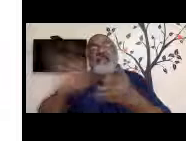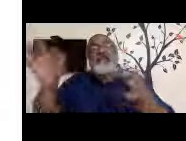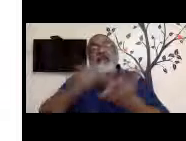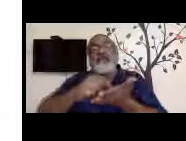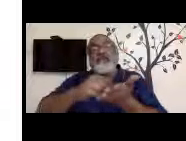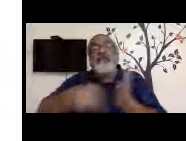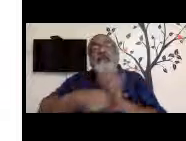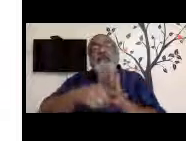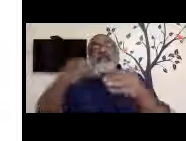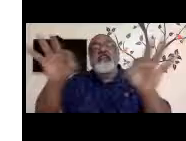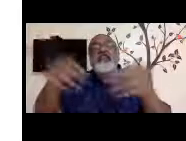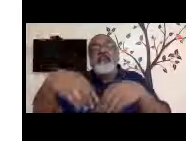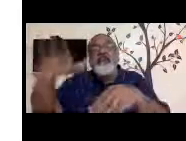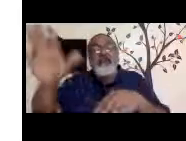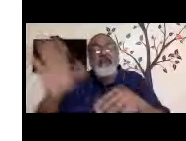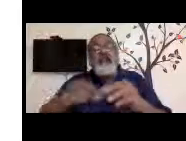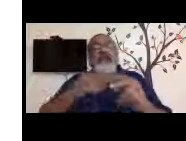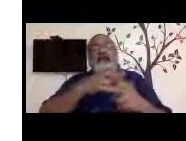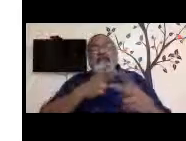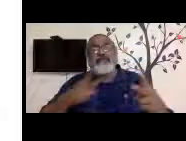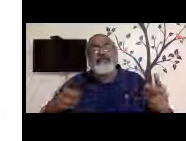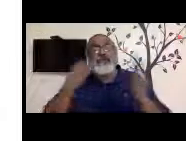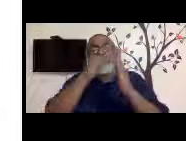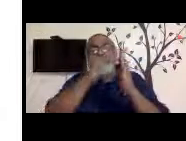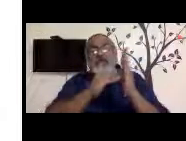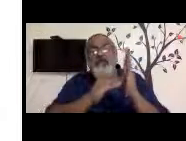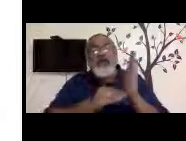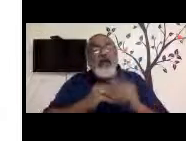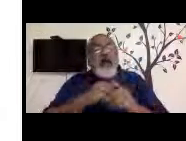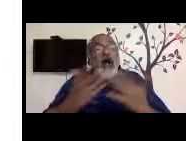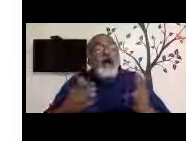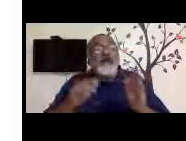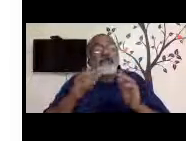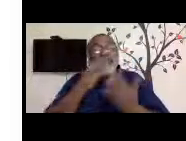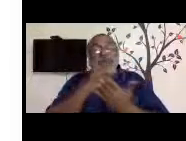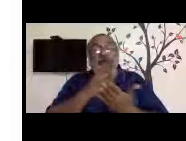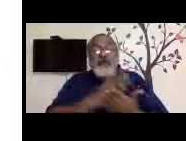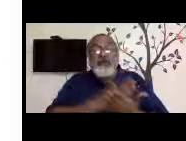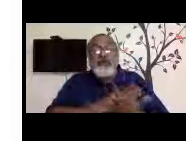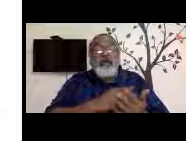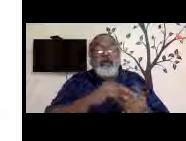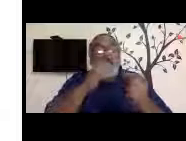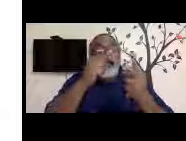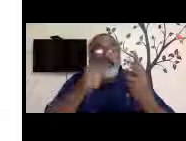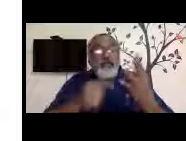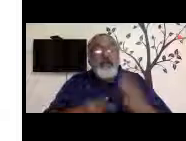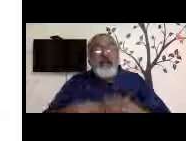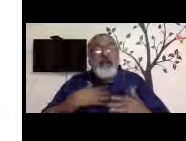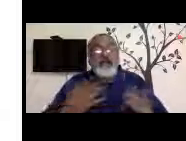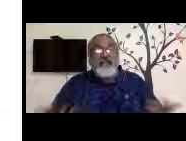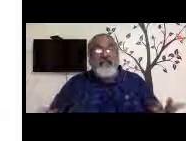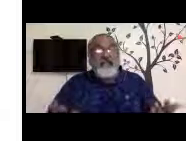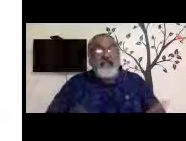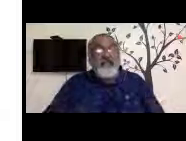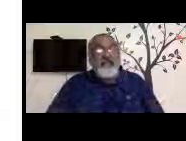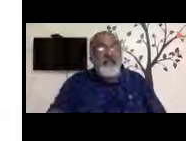of how to follow up with them, these kind of rights as well as the procedural formats are